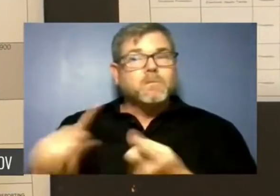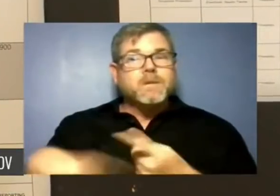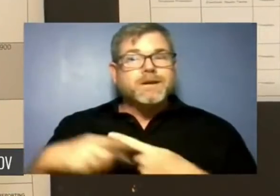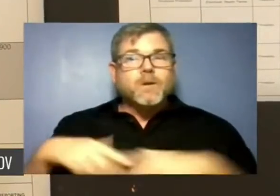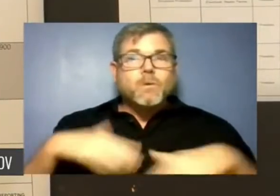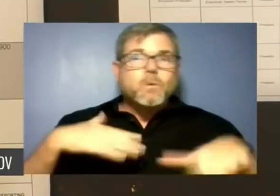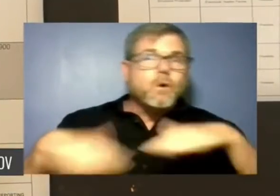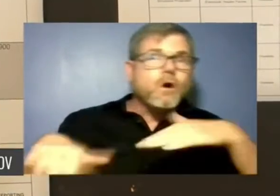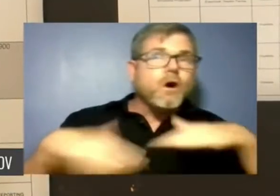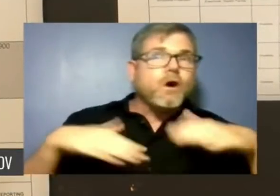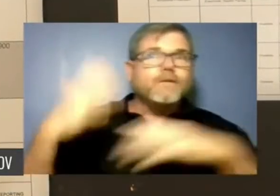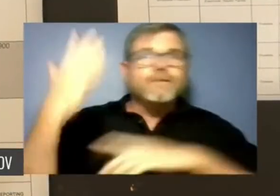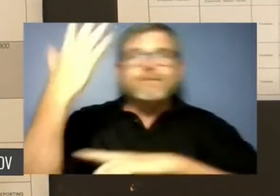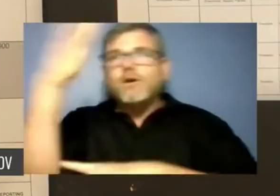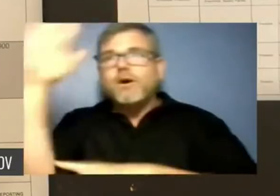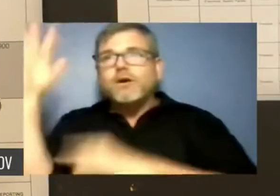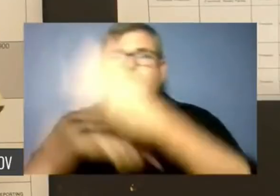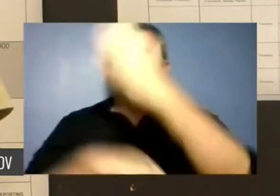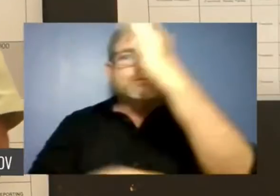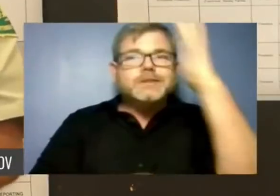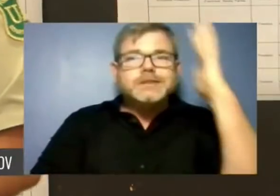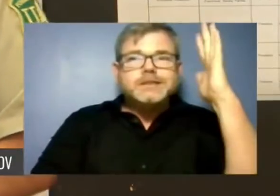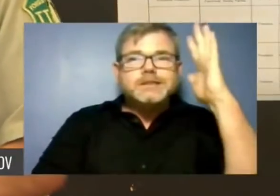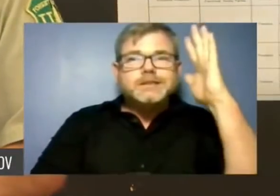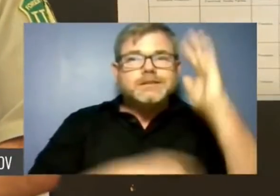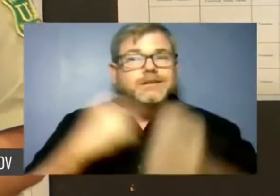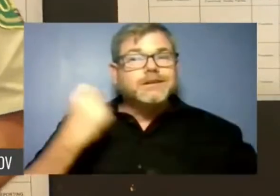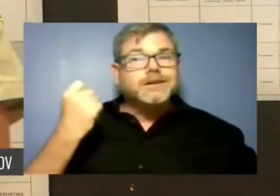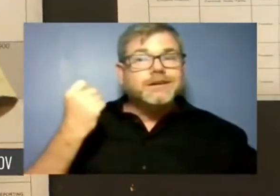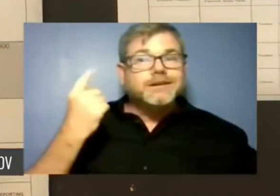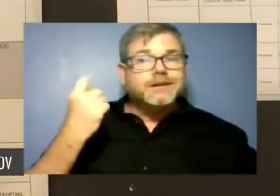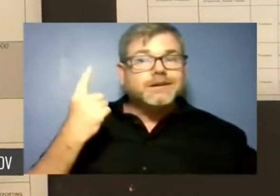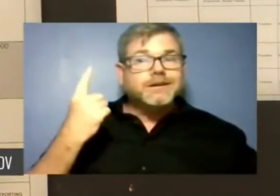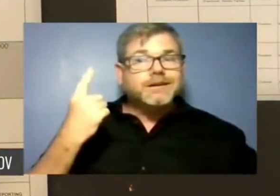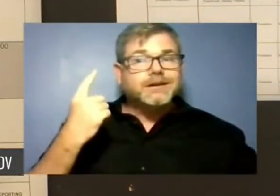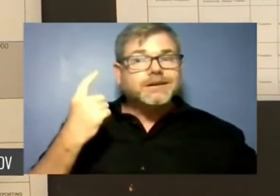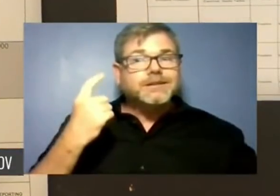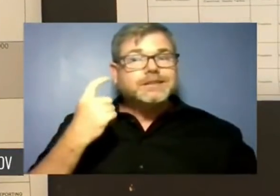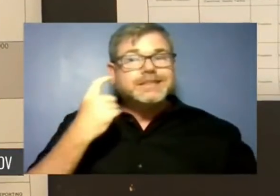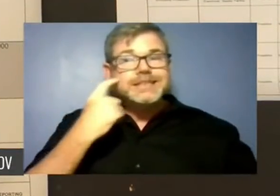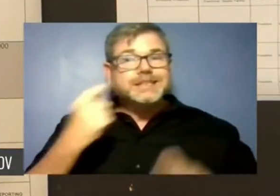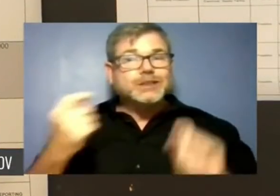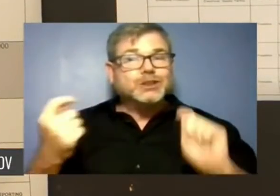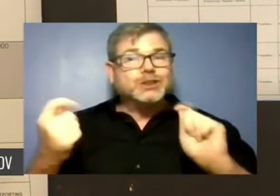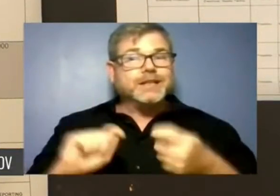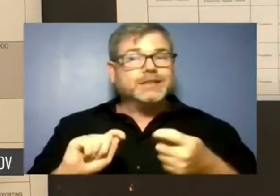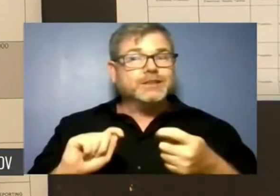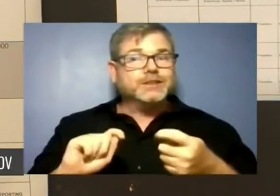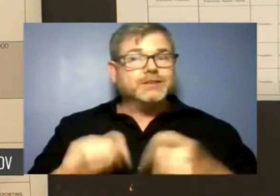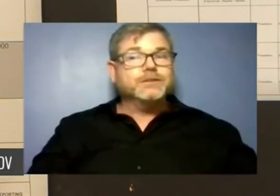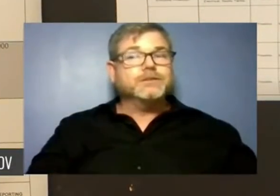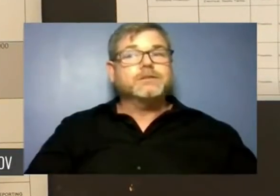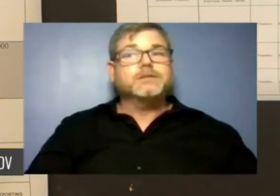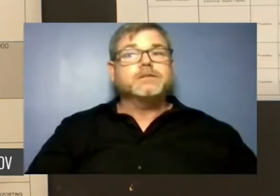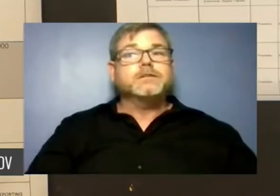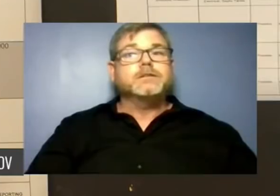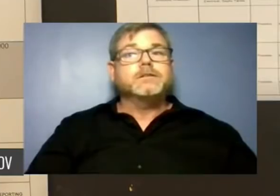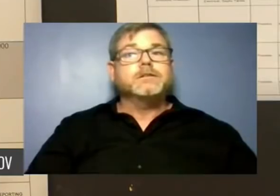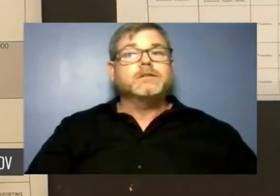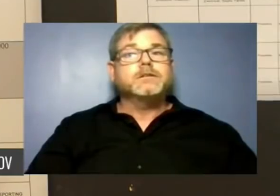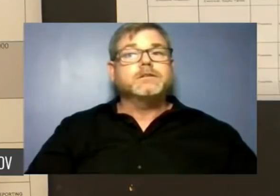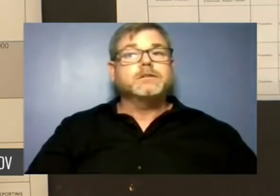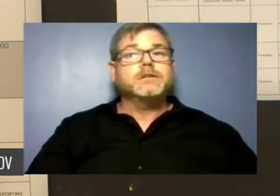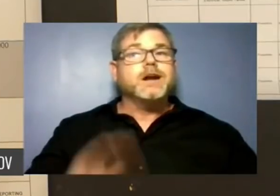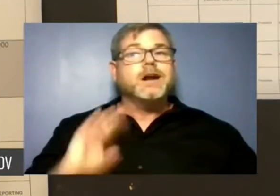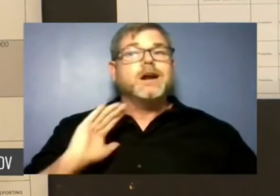bit of a change, and I want to update everybody. Our regional forester, Jen Eberlein, signed a closure order